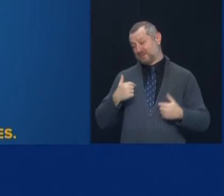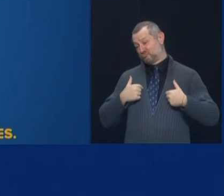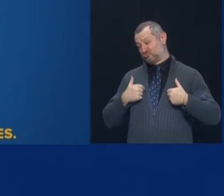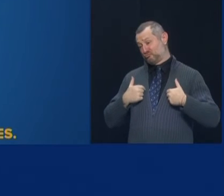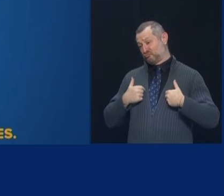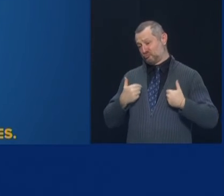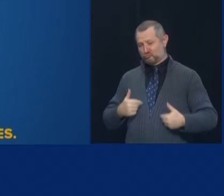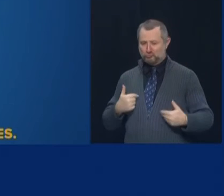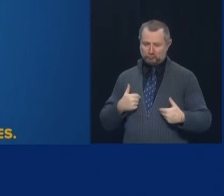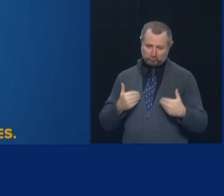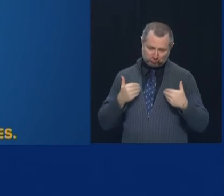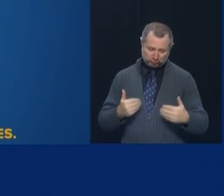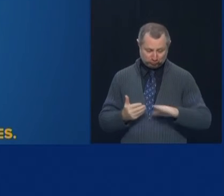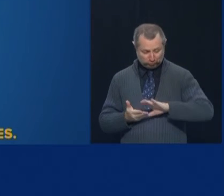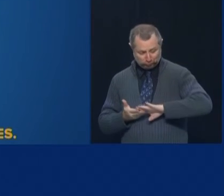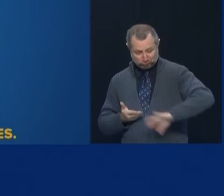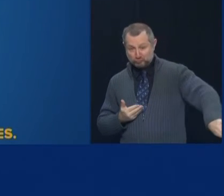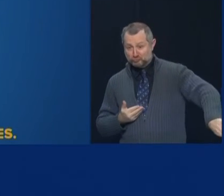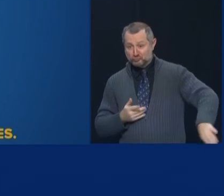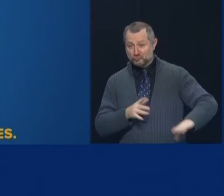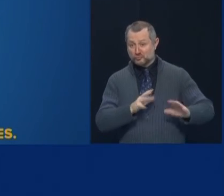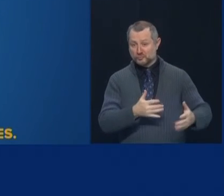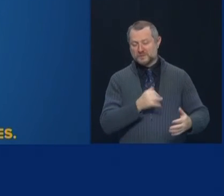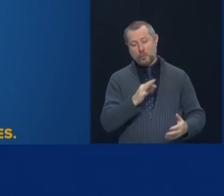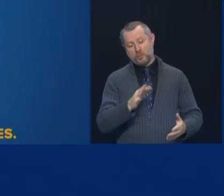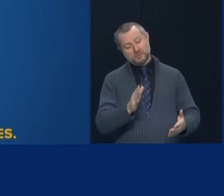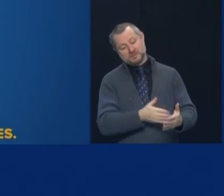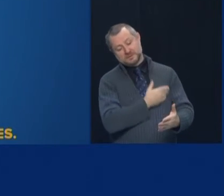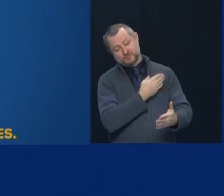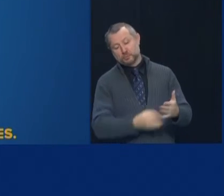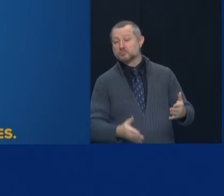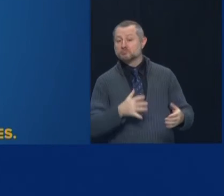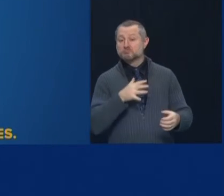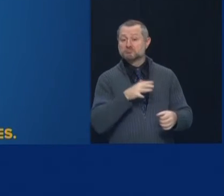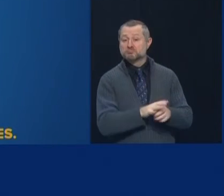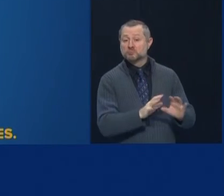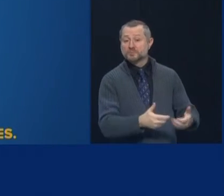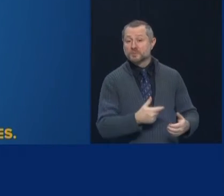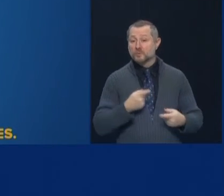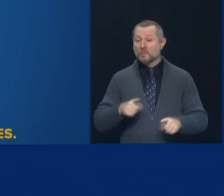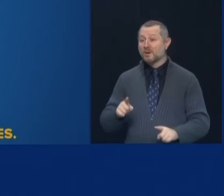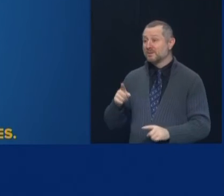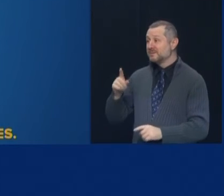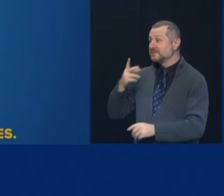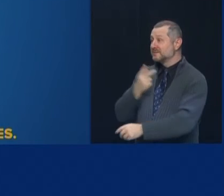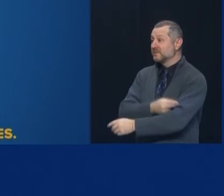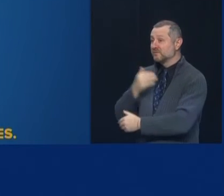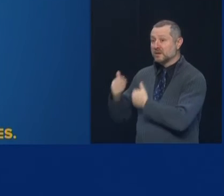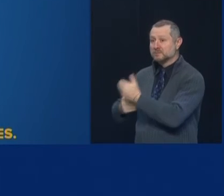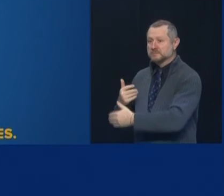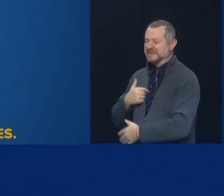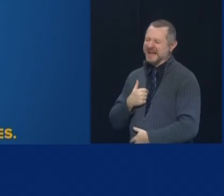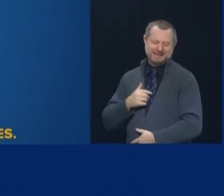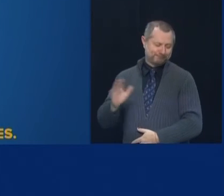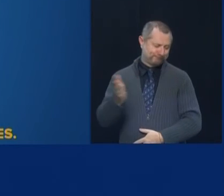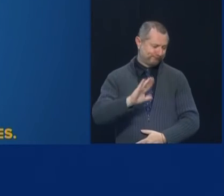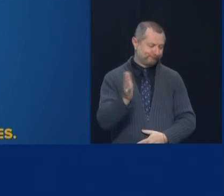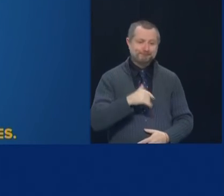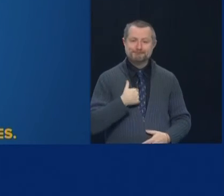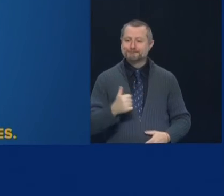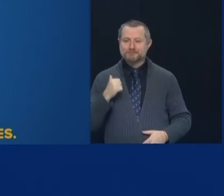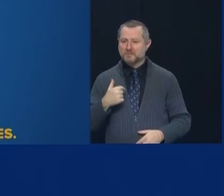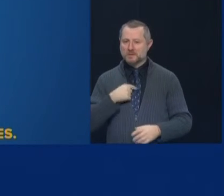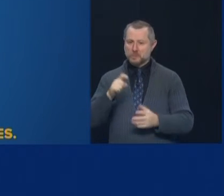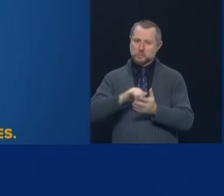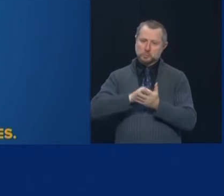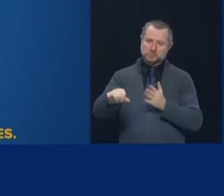them or discriminating against them in the vaccination process. New York State will not do